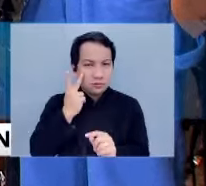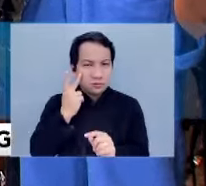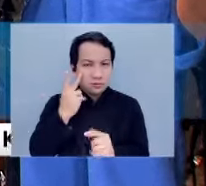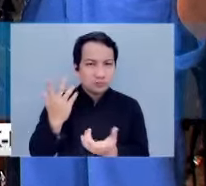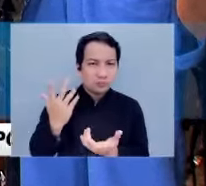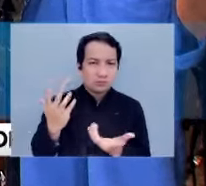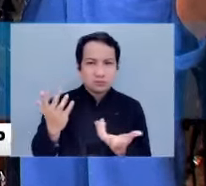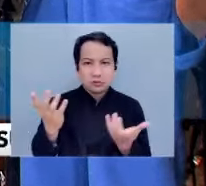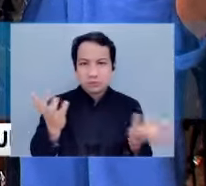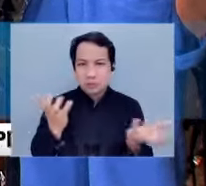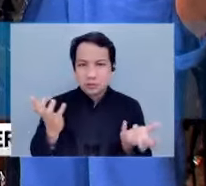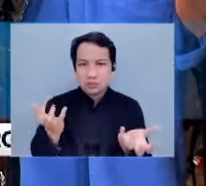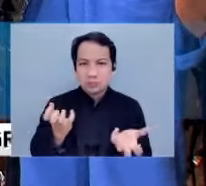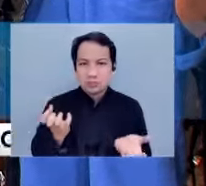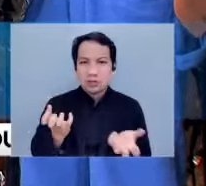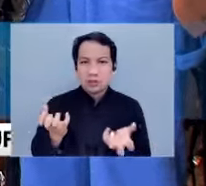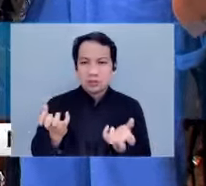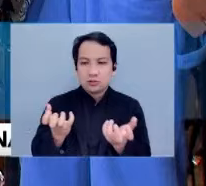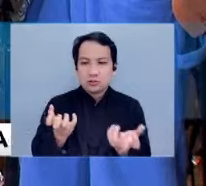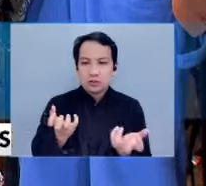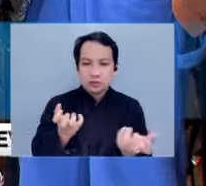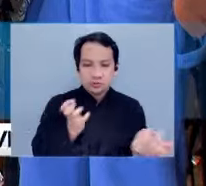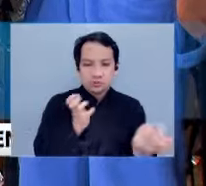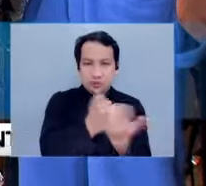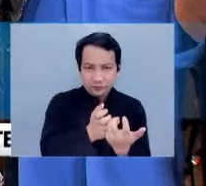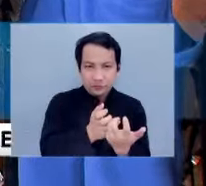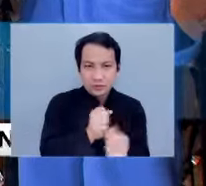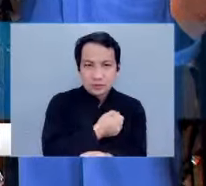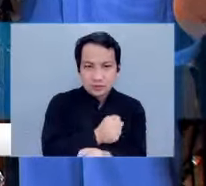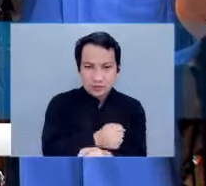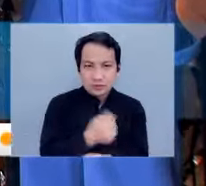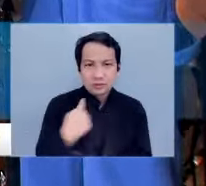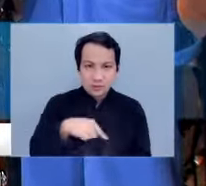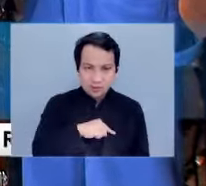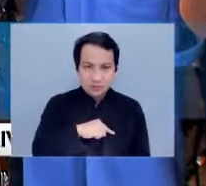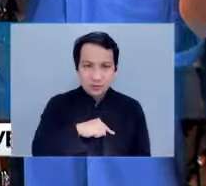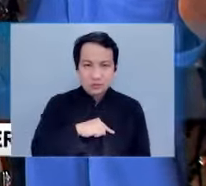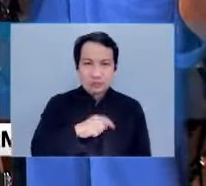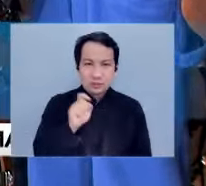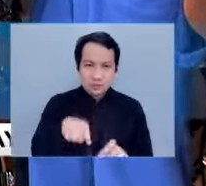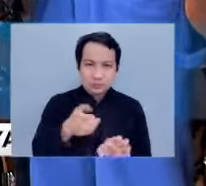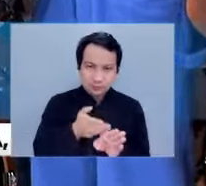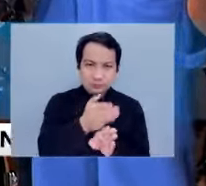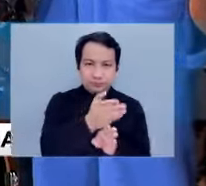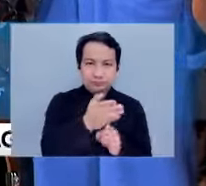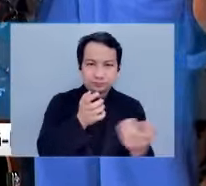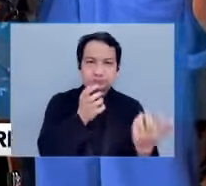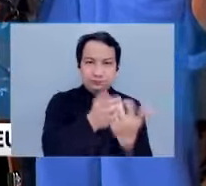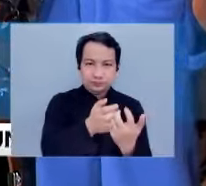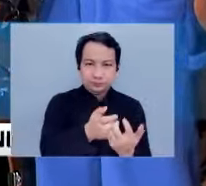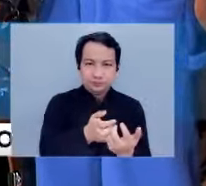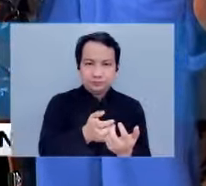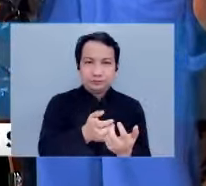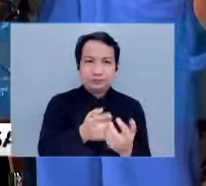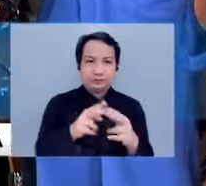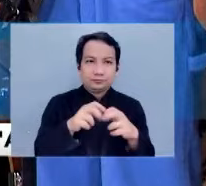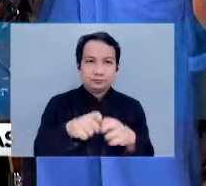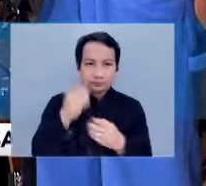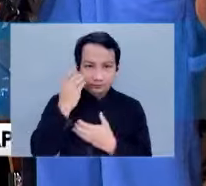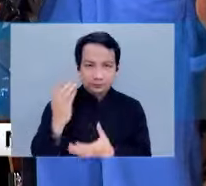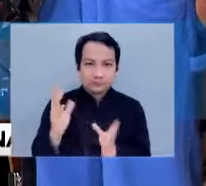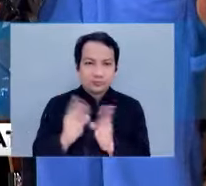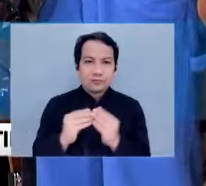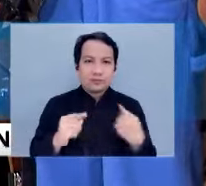Kumbaga, kung ano yung hinihingi ng song, dun kami, yun yung direction na pinupuntahan namin, even individually with our